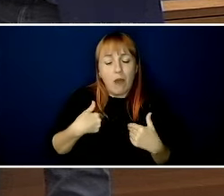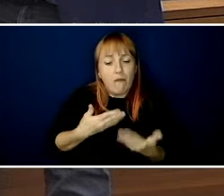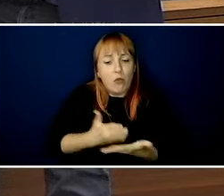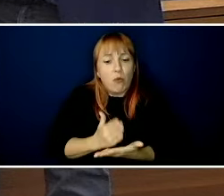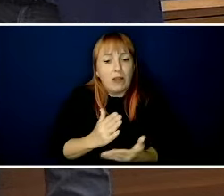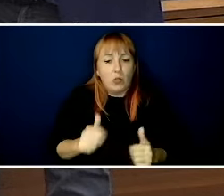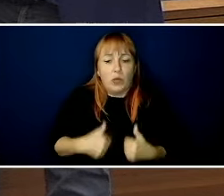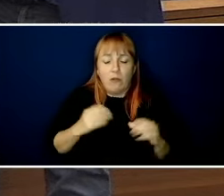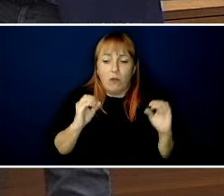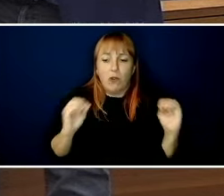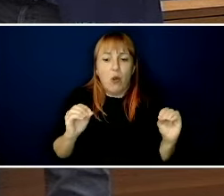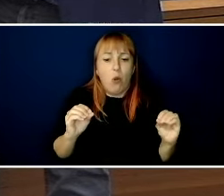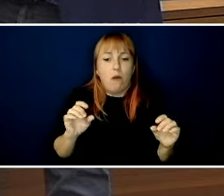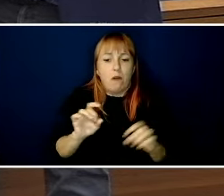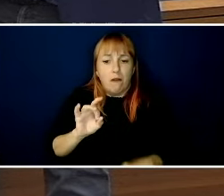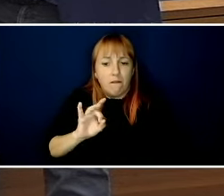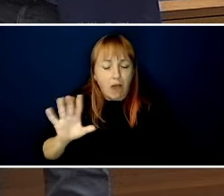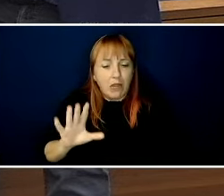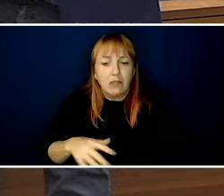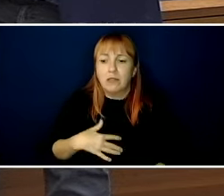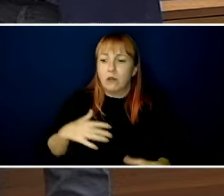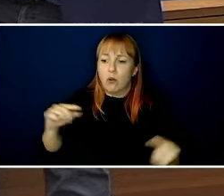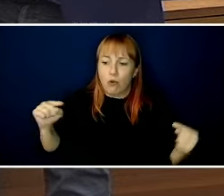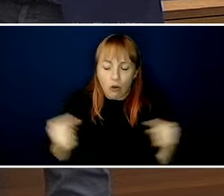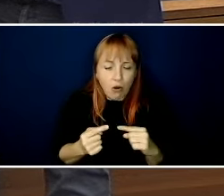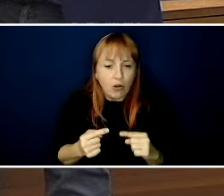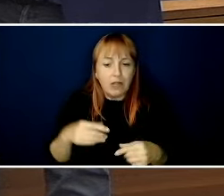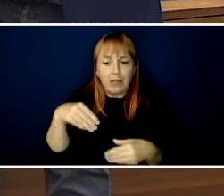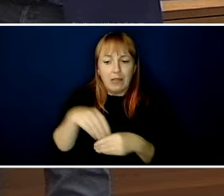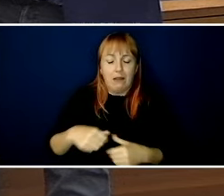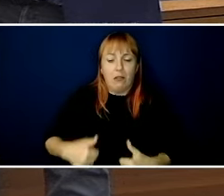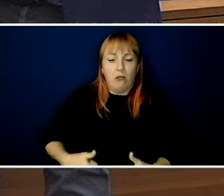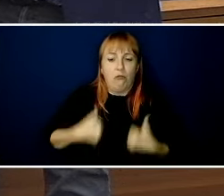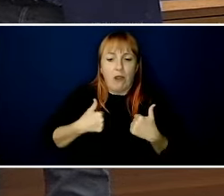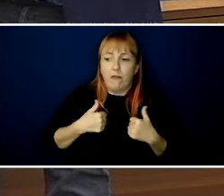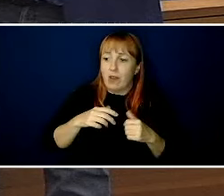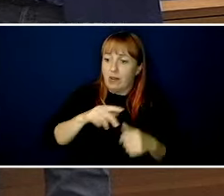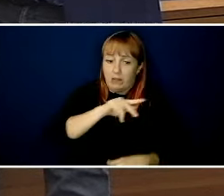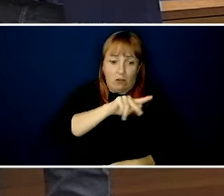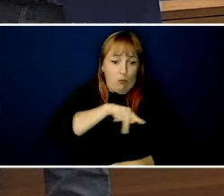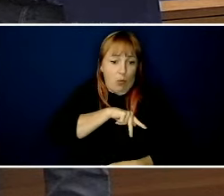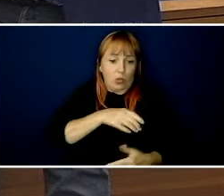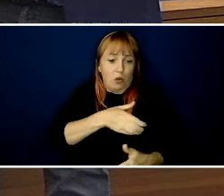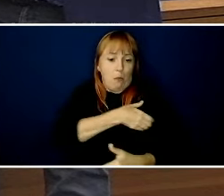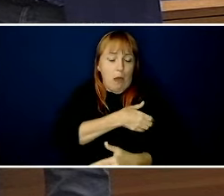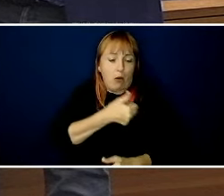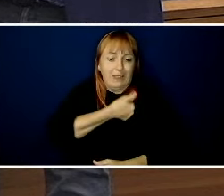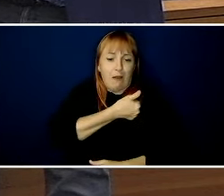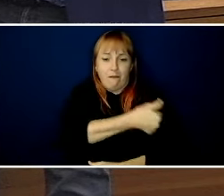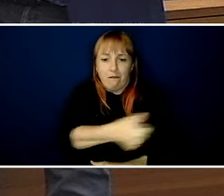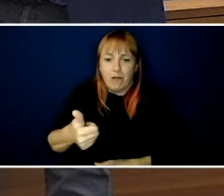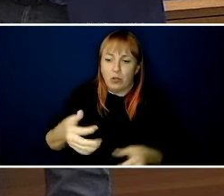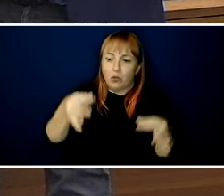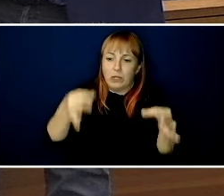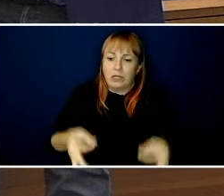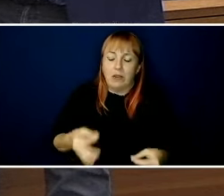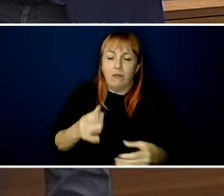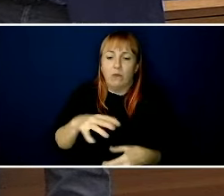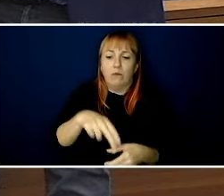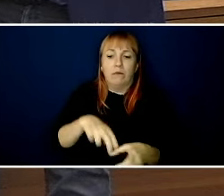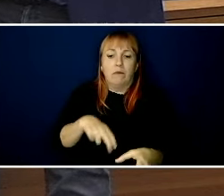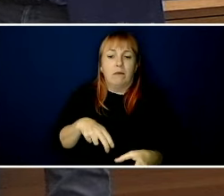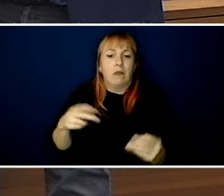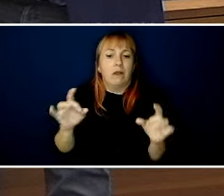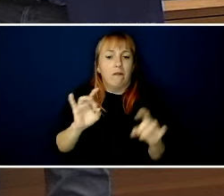us must come to understand that it is within our personal power to choose not to abuse and violence to resolve conflict,